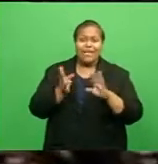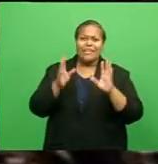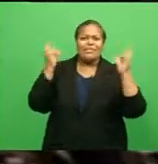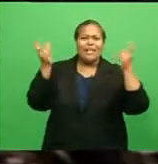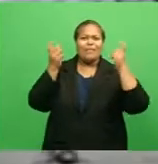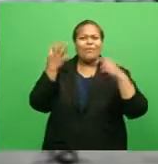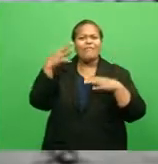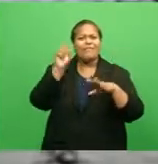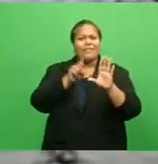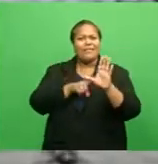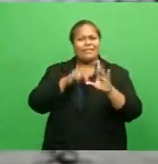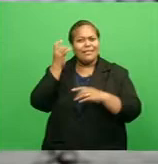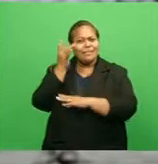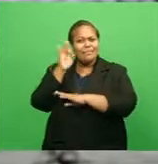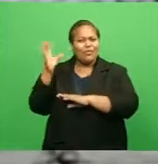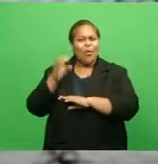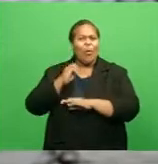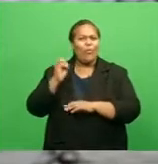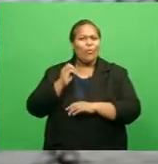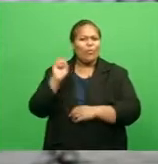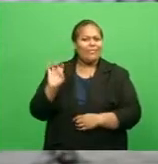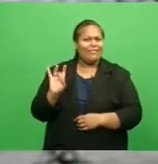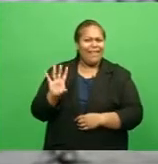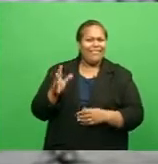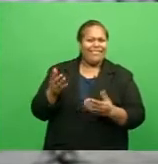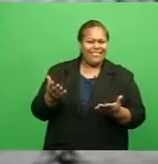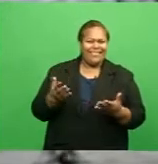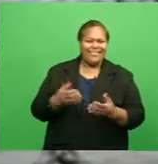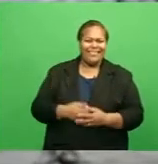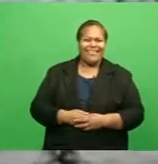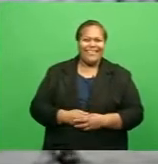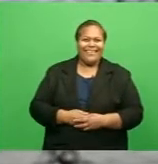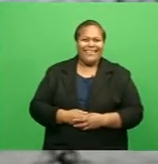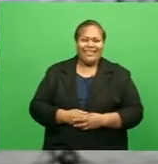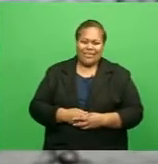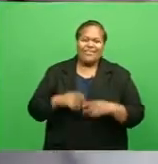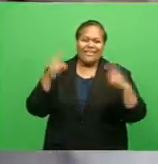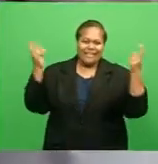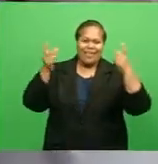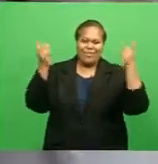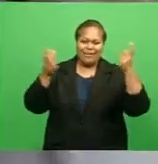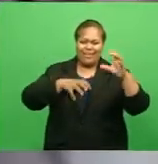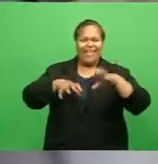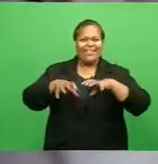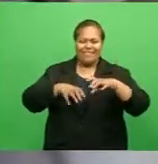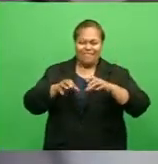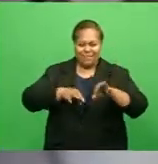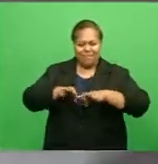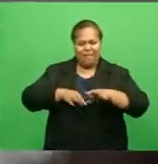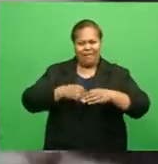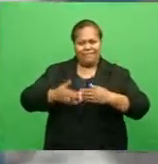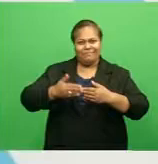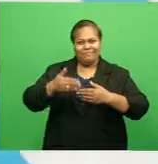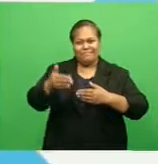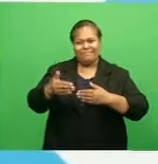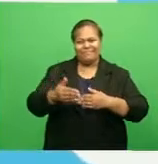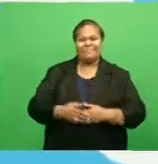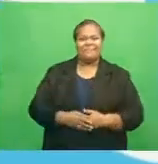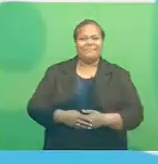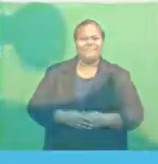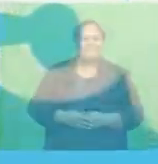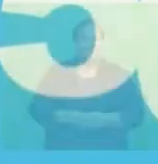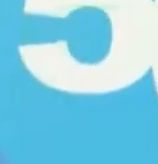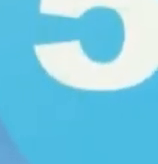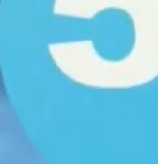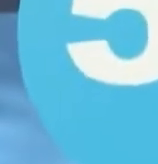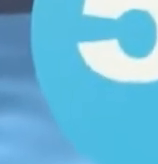independence on October 10th, and a number of events have been planned for celebrations. Lena Reese, FBC News.